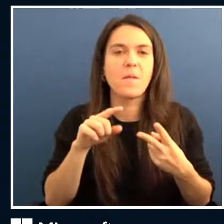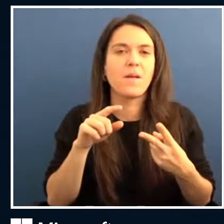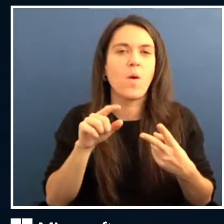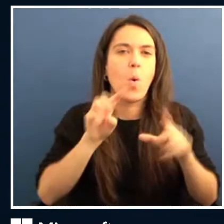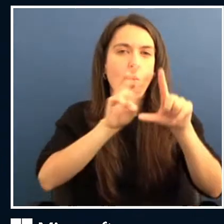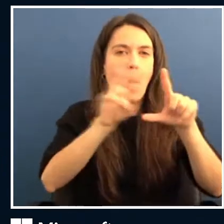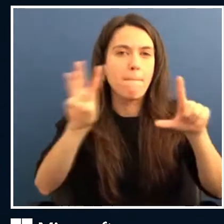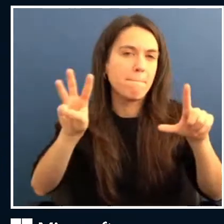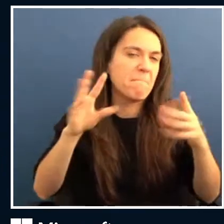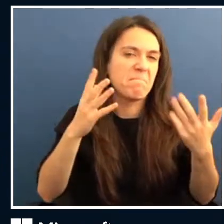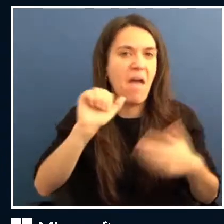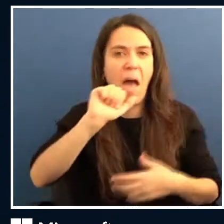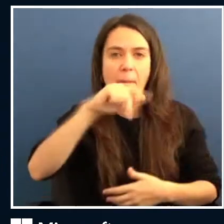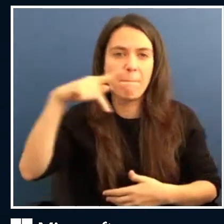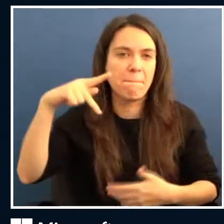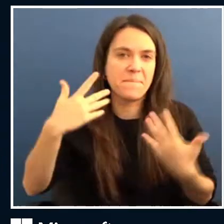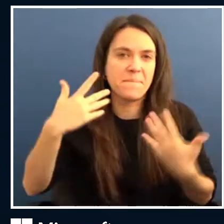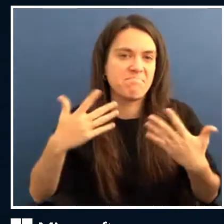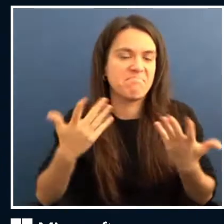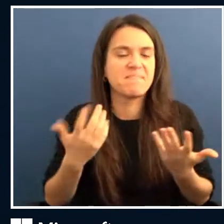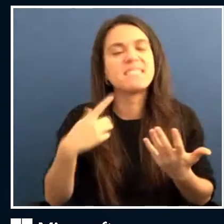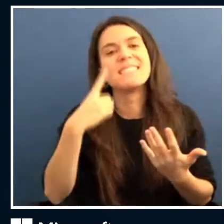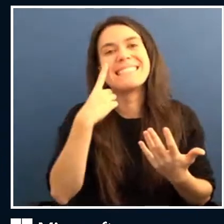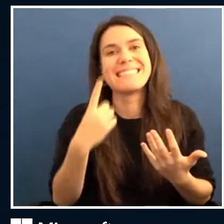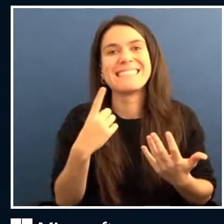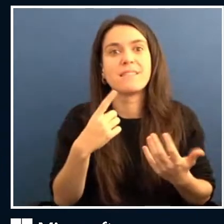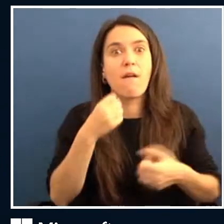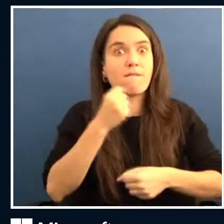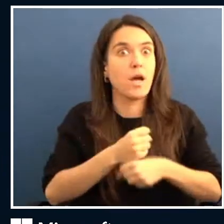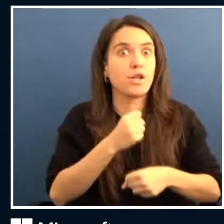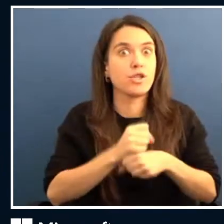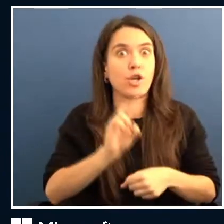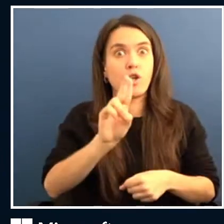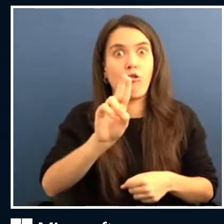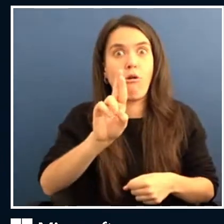to get function URL and copy this following code.